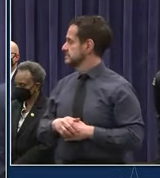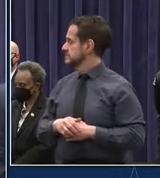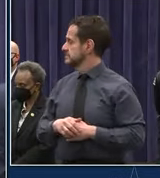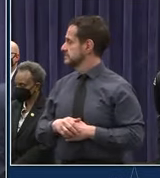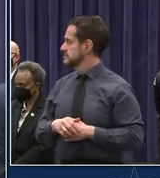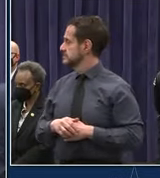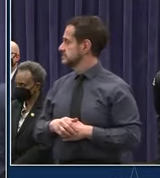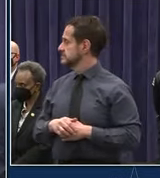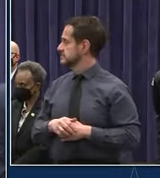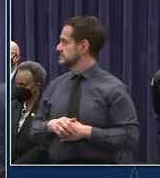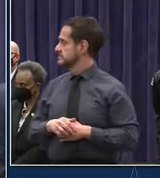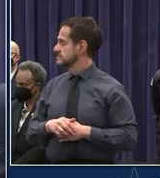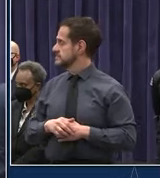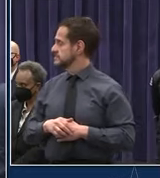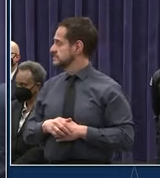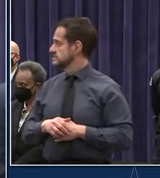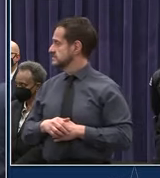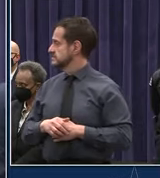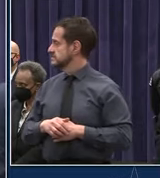because